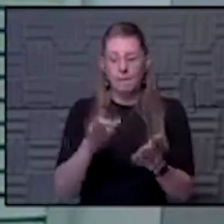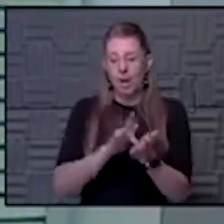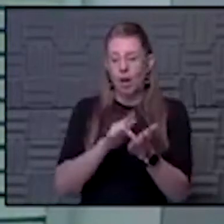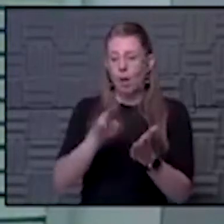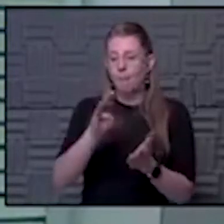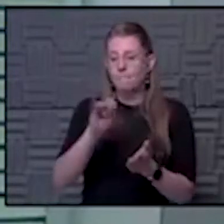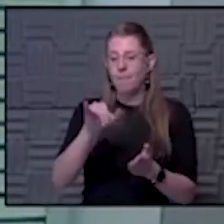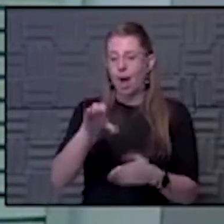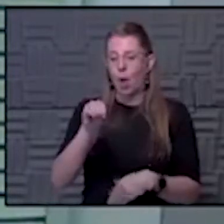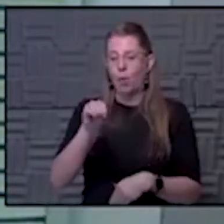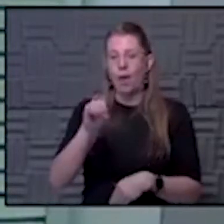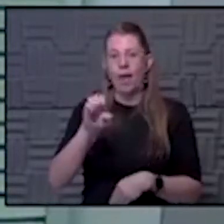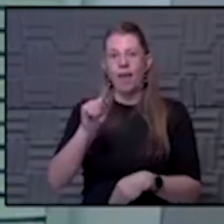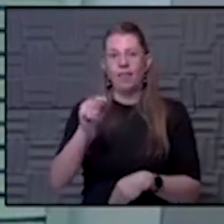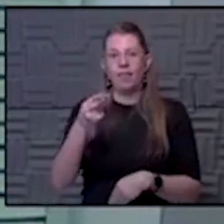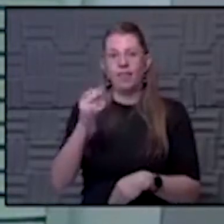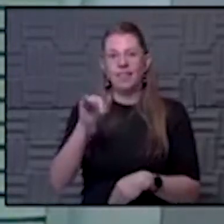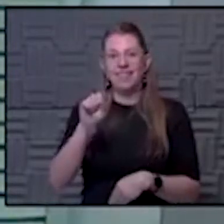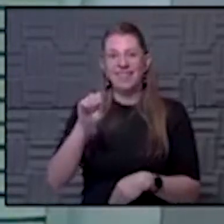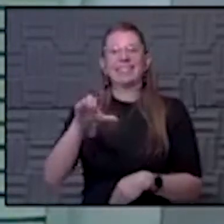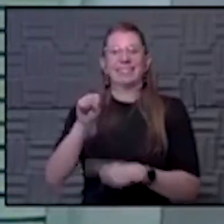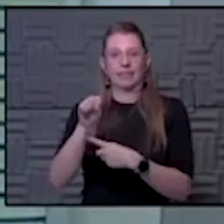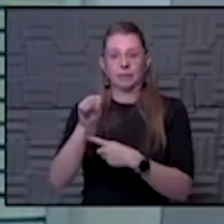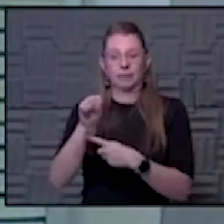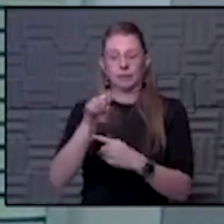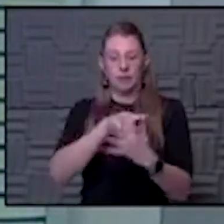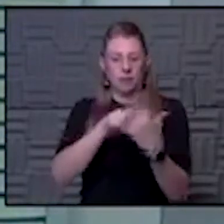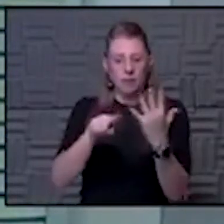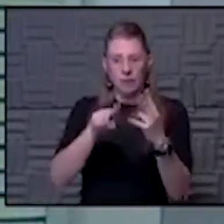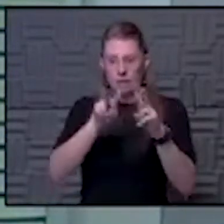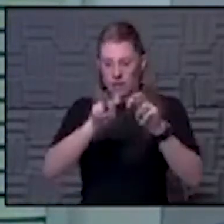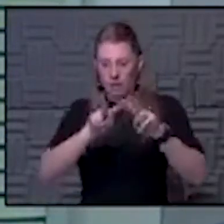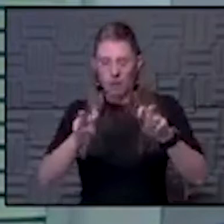and the like. It will look at it with many sets of optics.